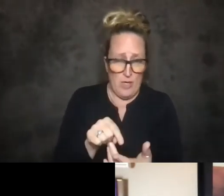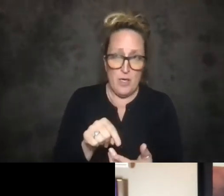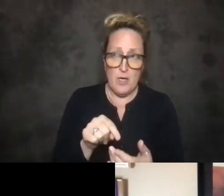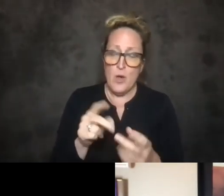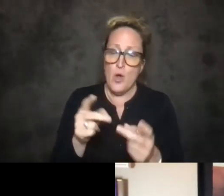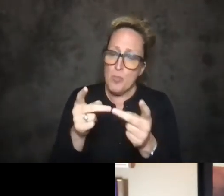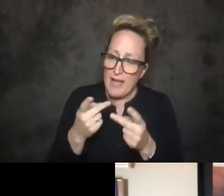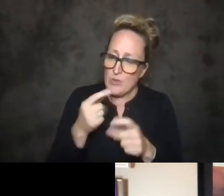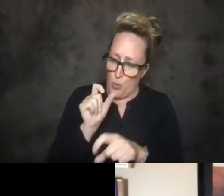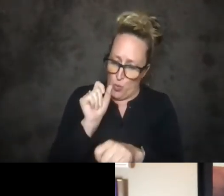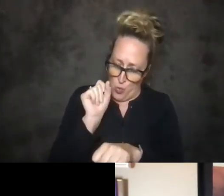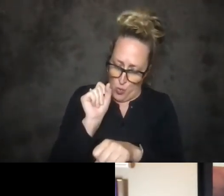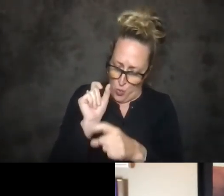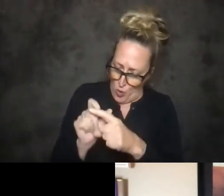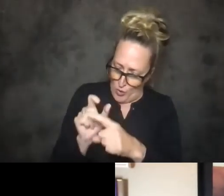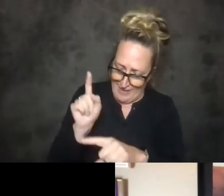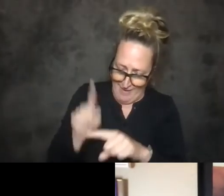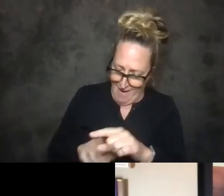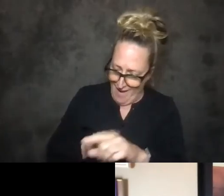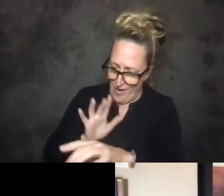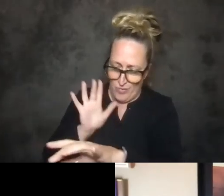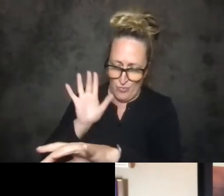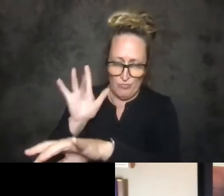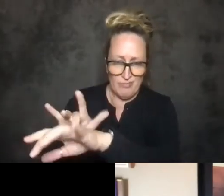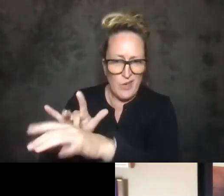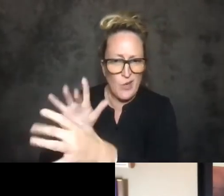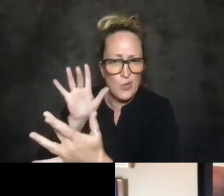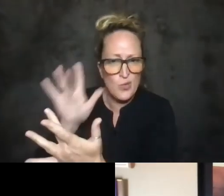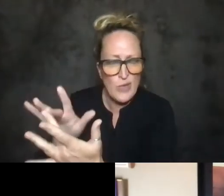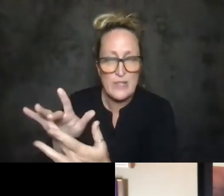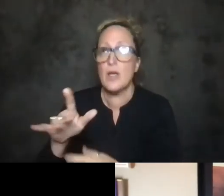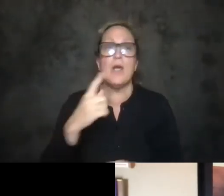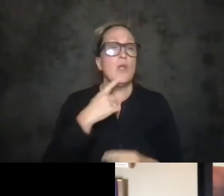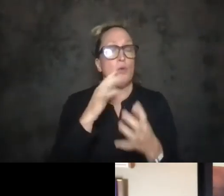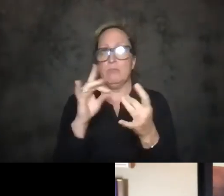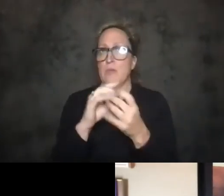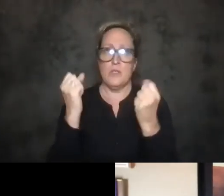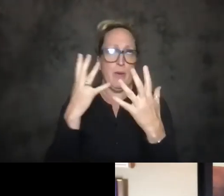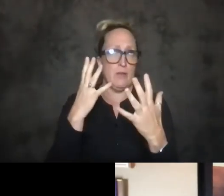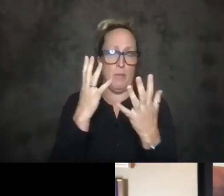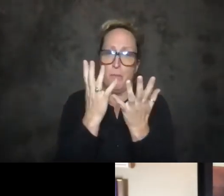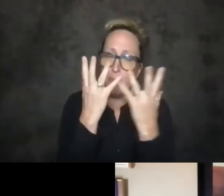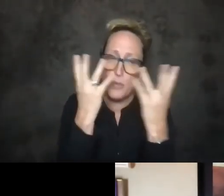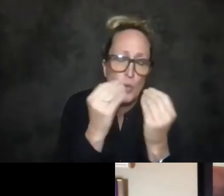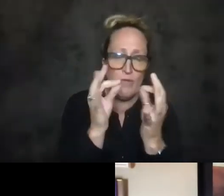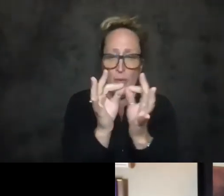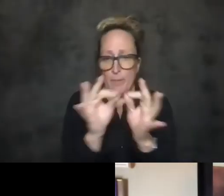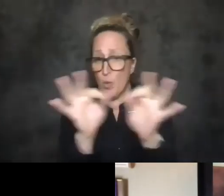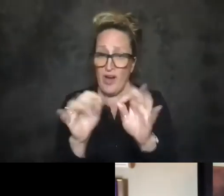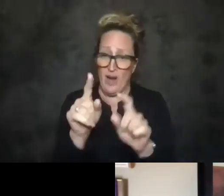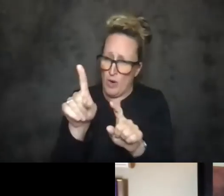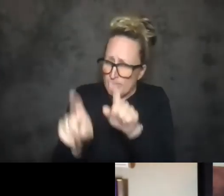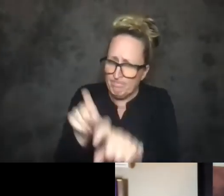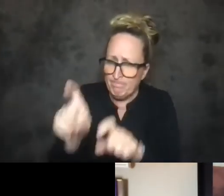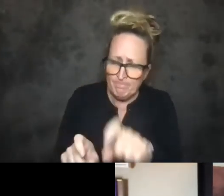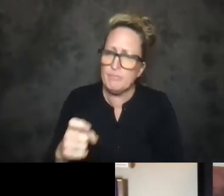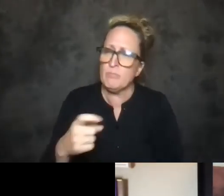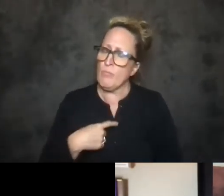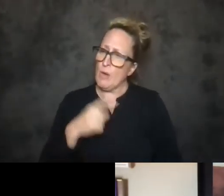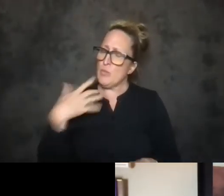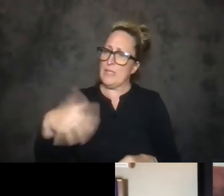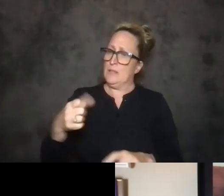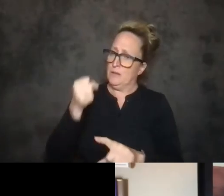where words can't reach. You said so many things tonight that were beautiful and important and that I want to ask you about. And I was really